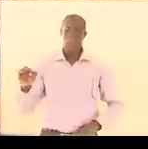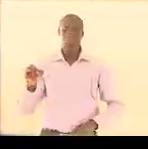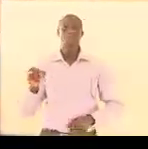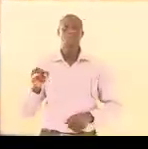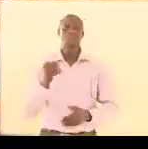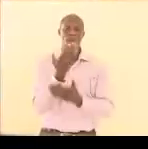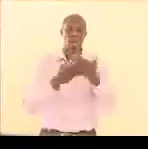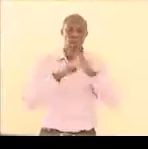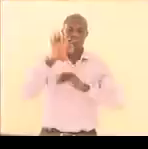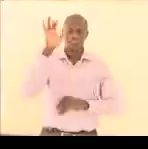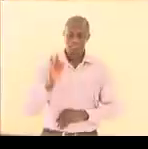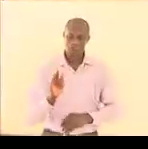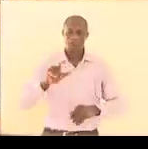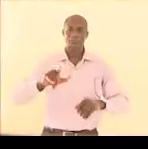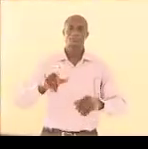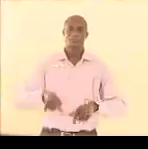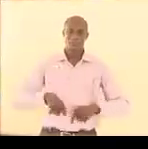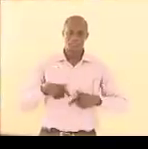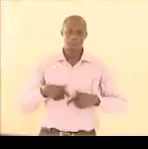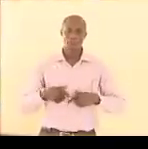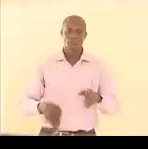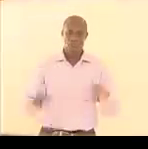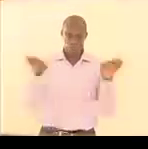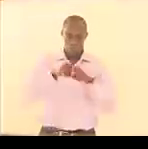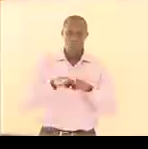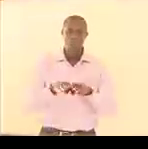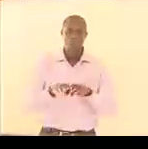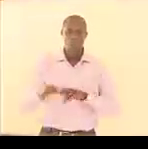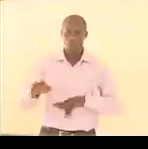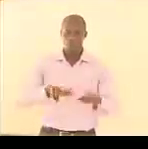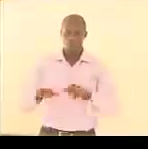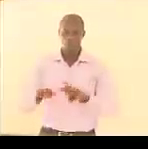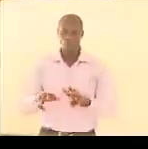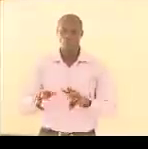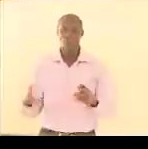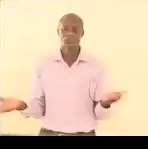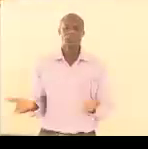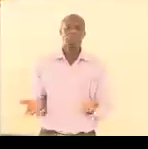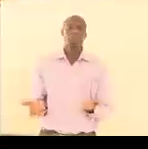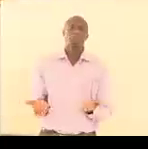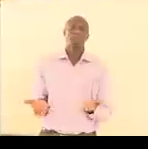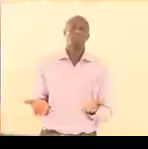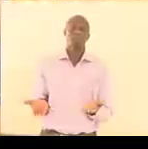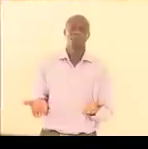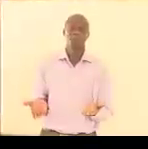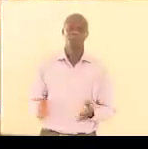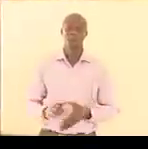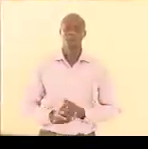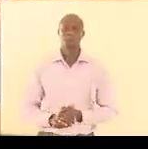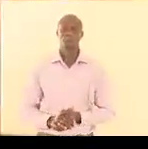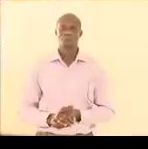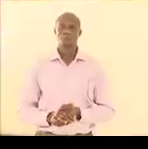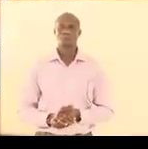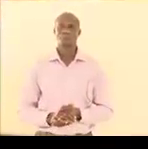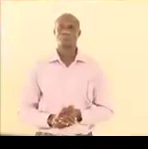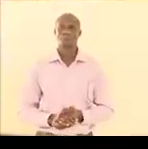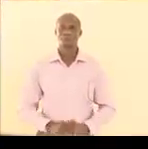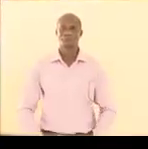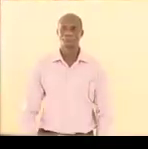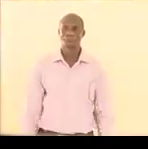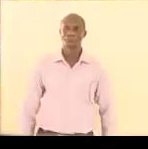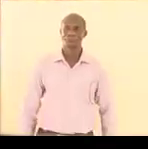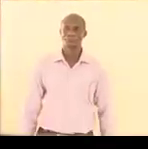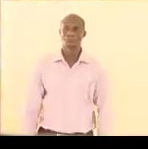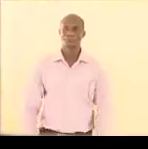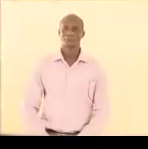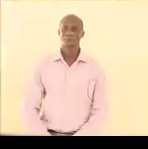By living heavenly life. Even when we are still working with these rough people here. Even when we are still working with these